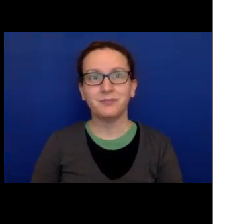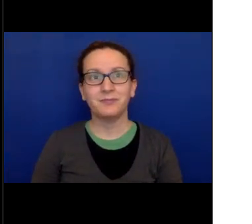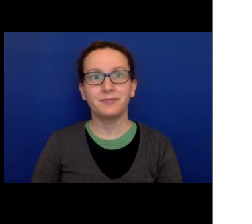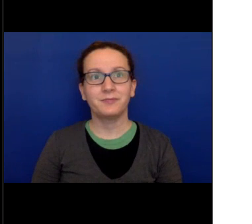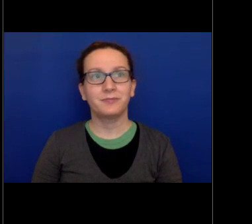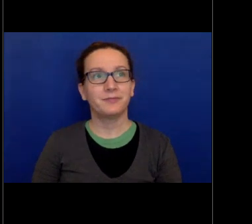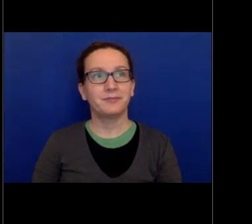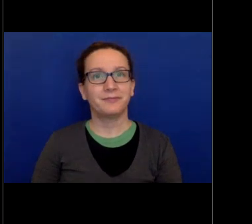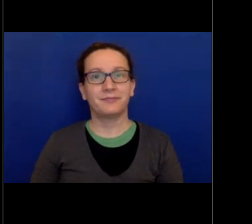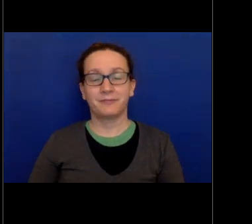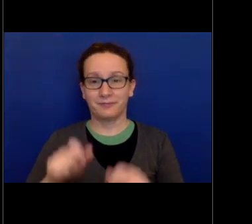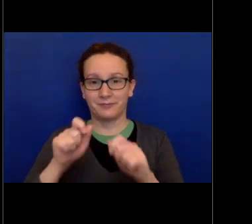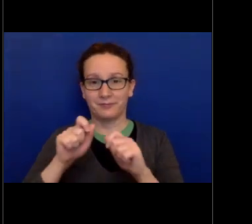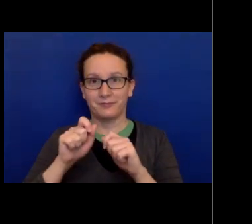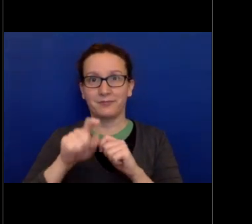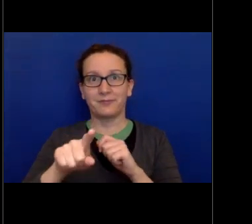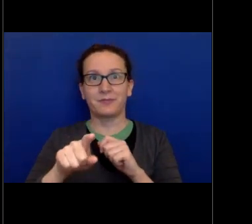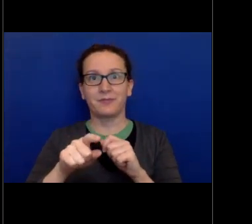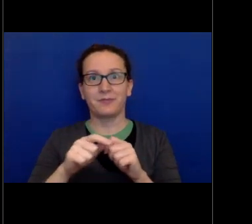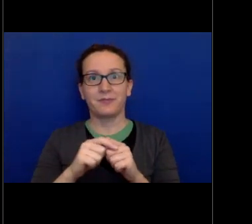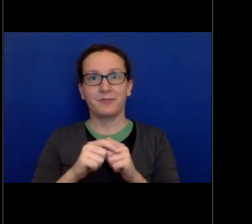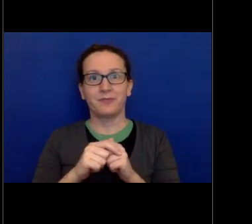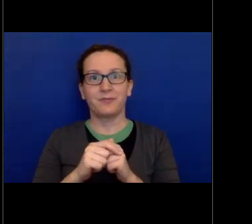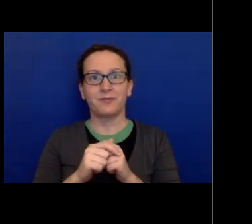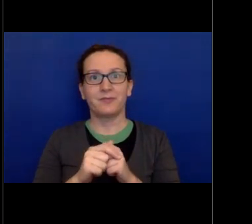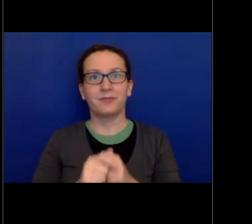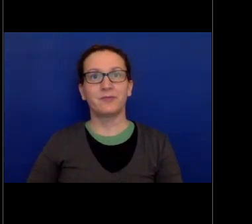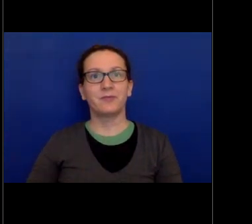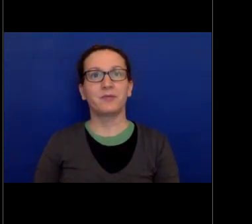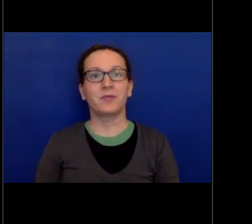I'm launching the poll now.